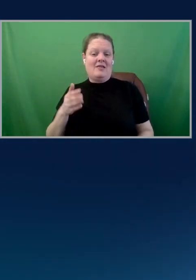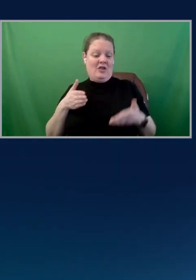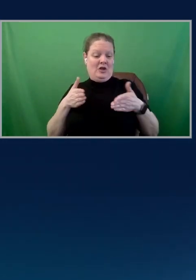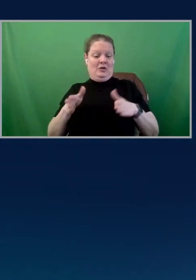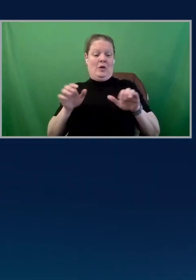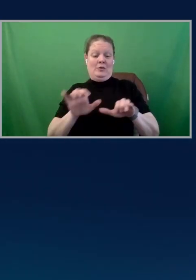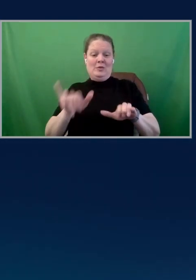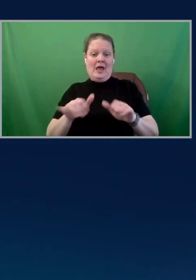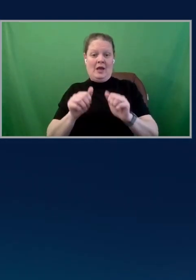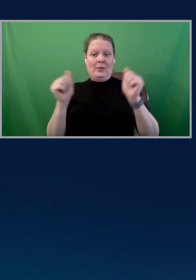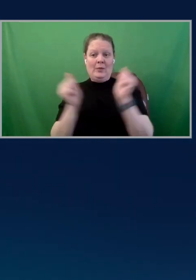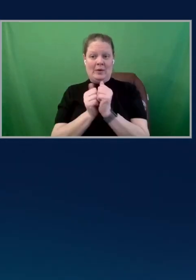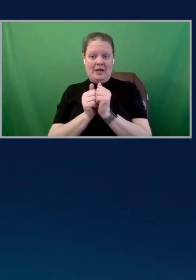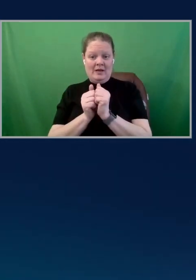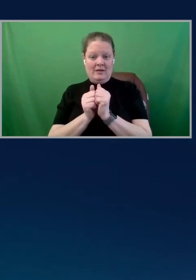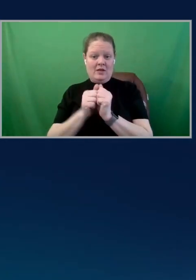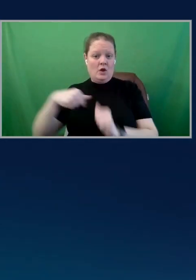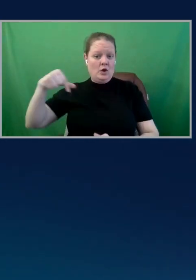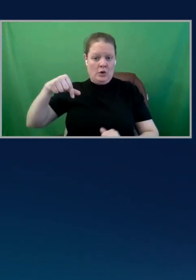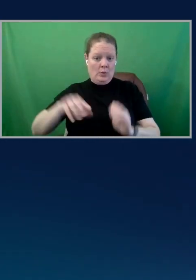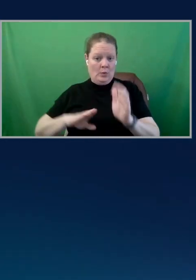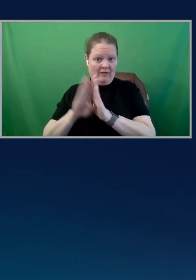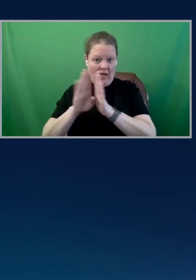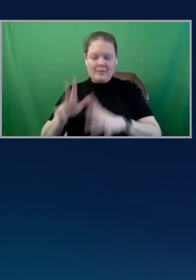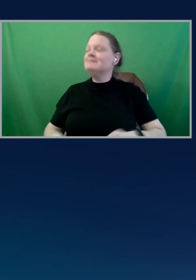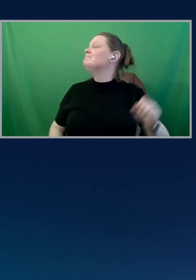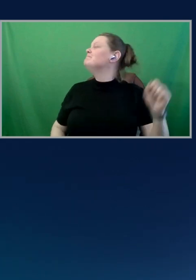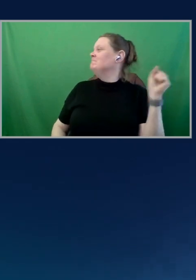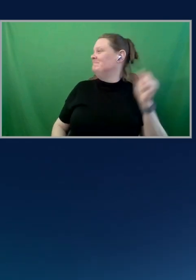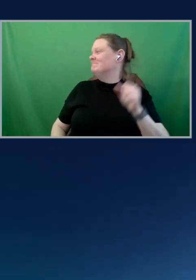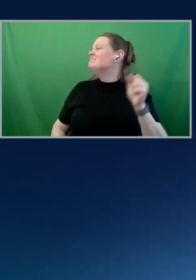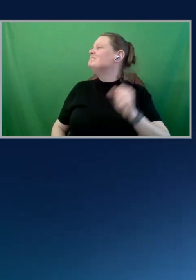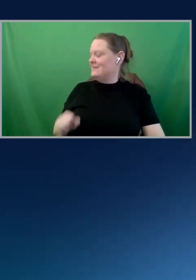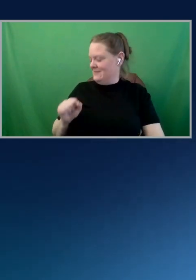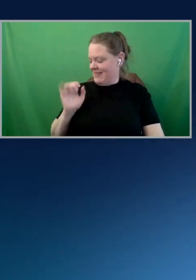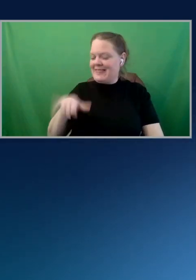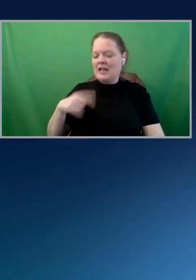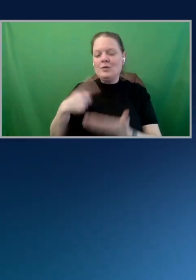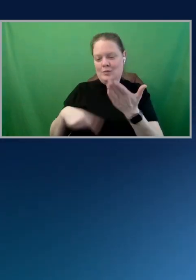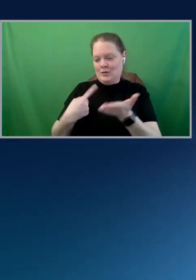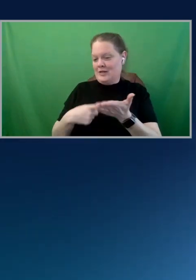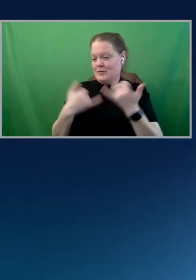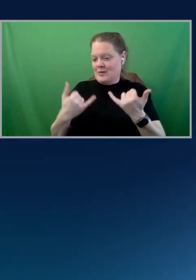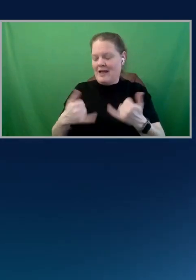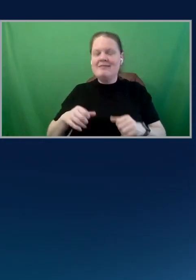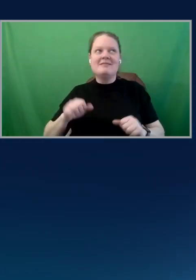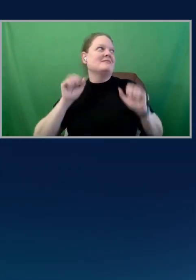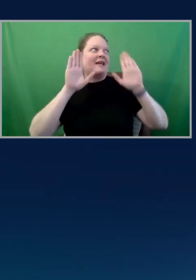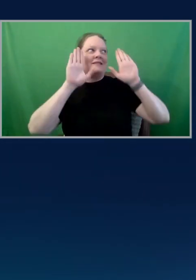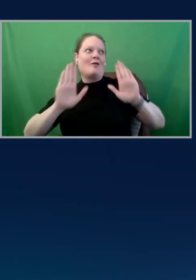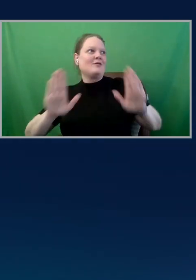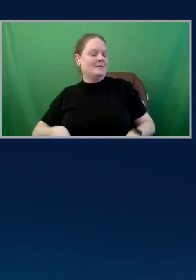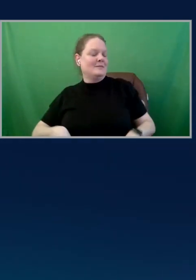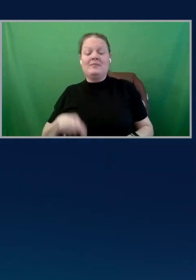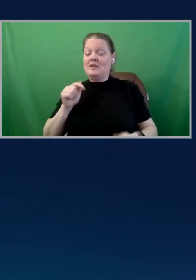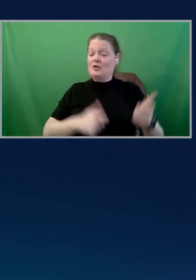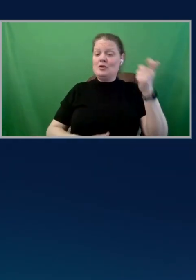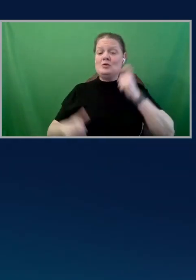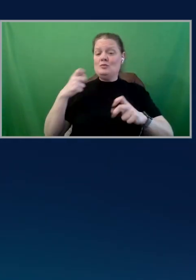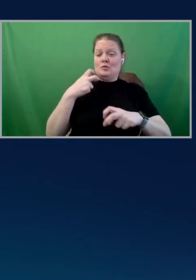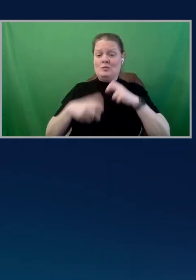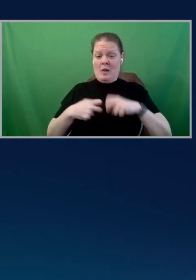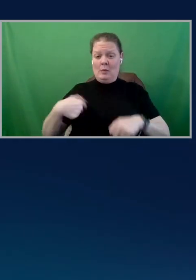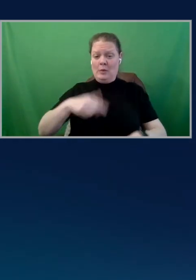with Q Developer, right? There is, yes. That's what we're going to cover today. Yeah. So this is a huge problem. We know that migration